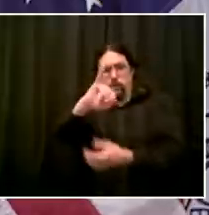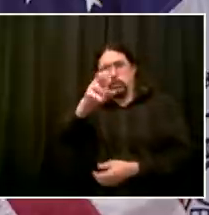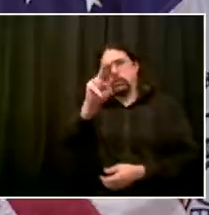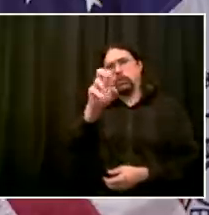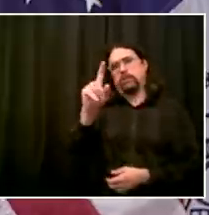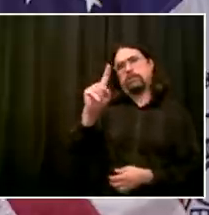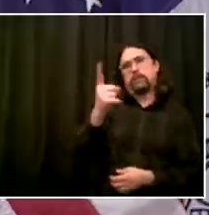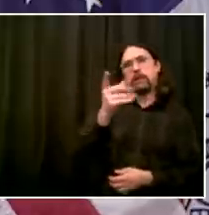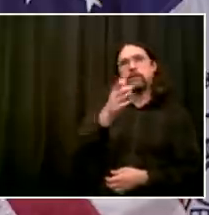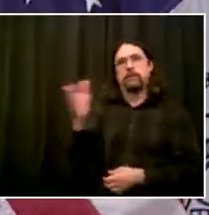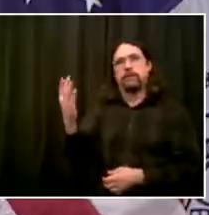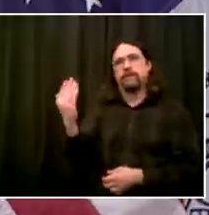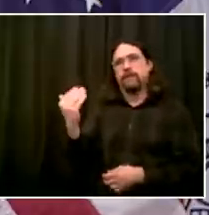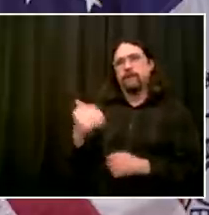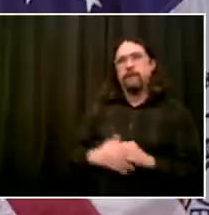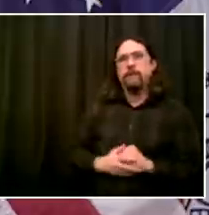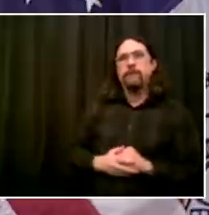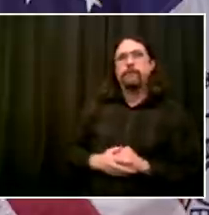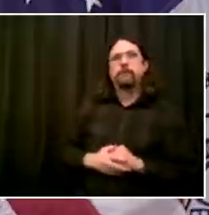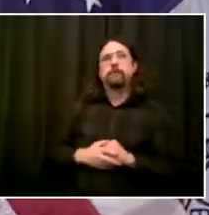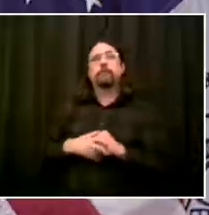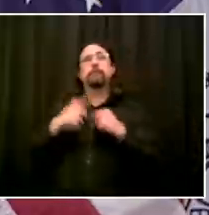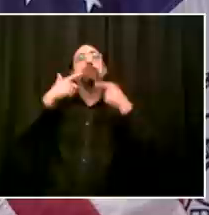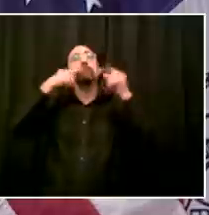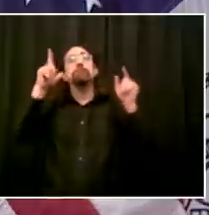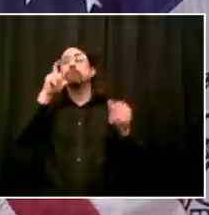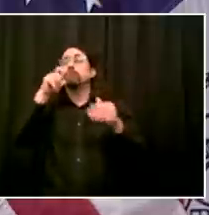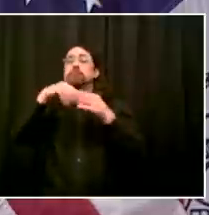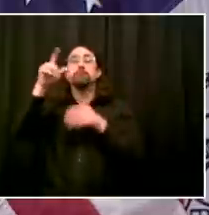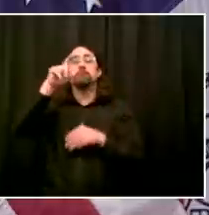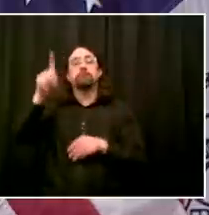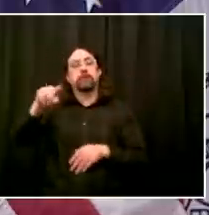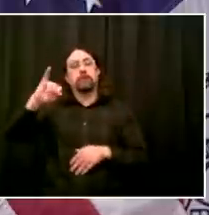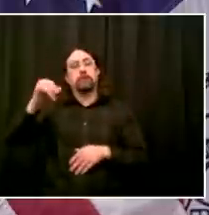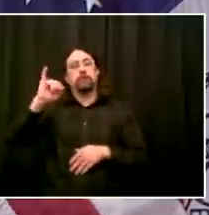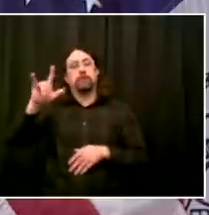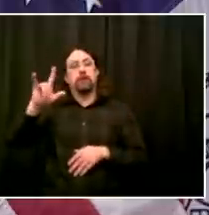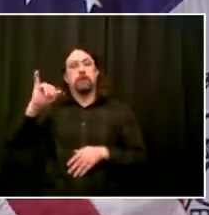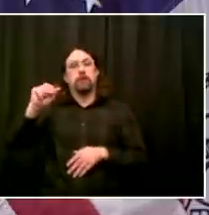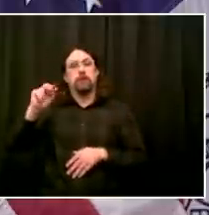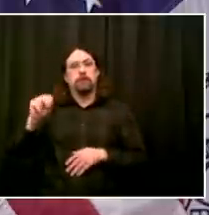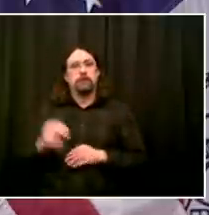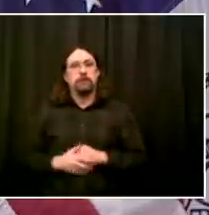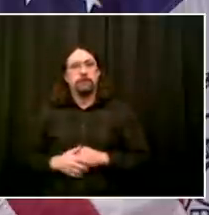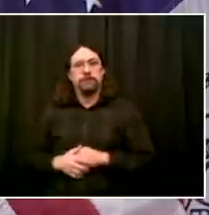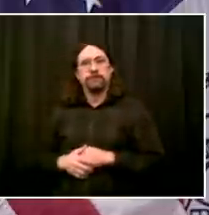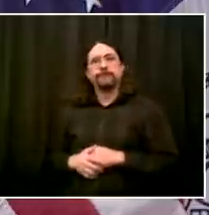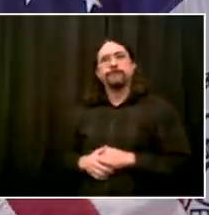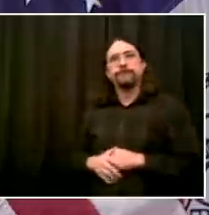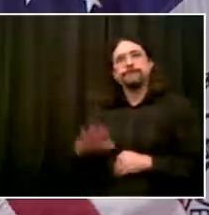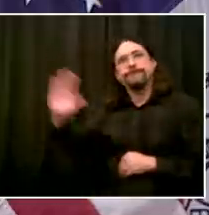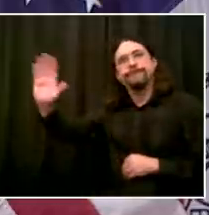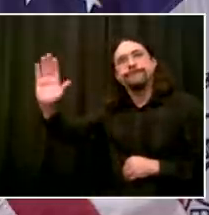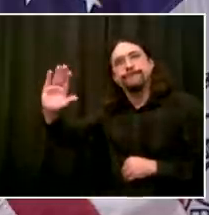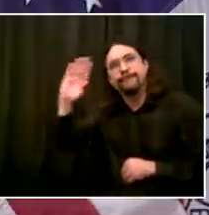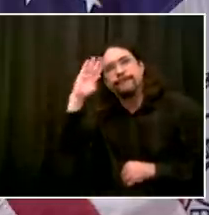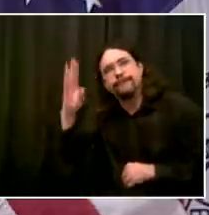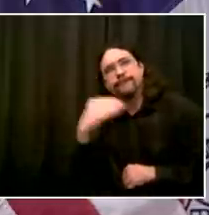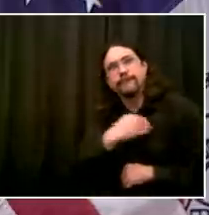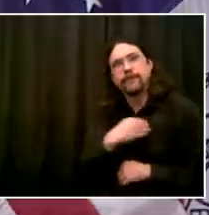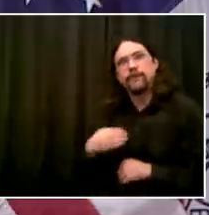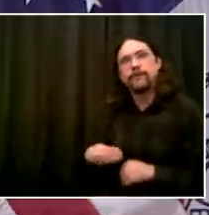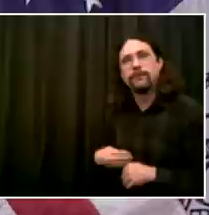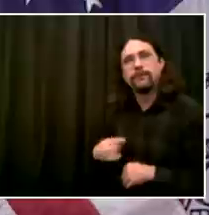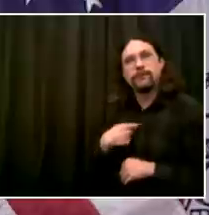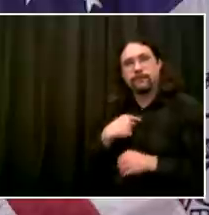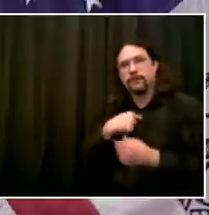Hi there, Mr. Mayor. I have to agree with you on Coney Island, if only for that classic New York City film, The Warriors.